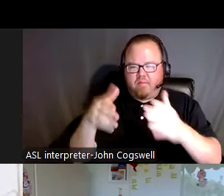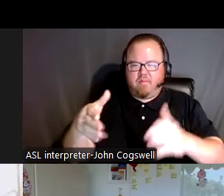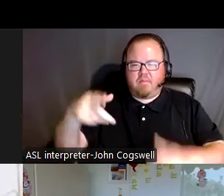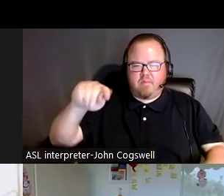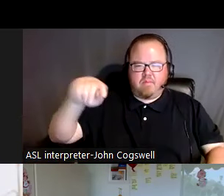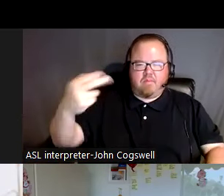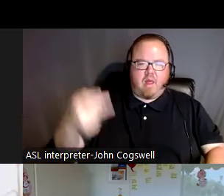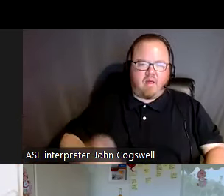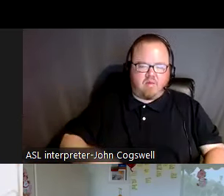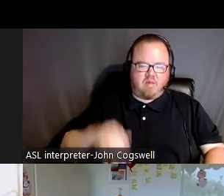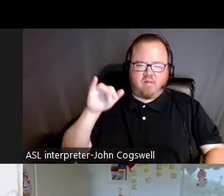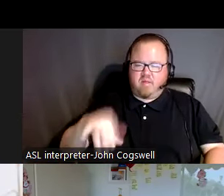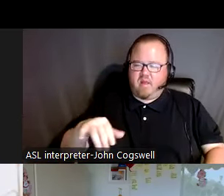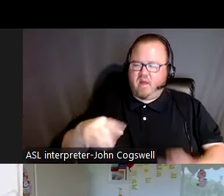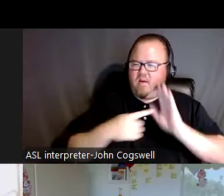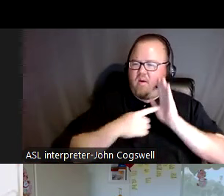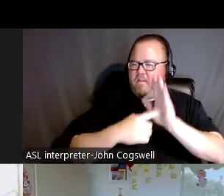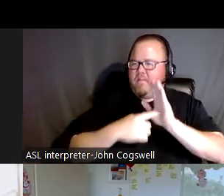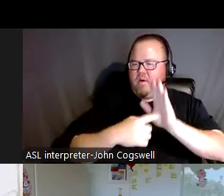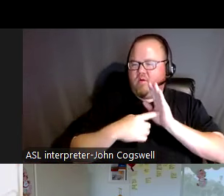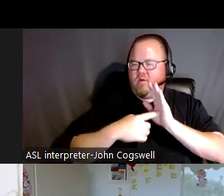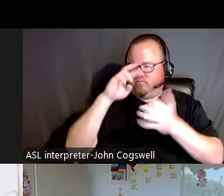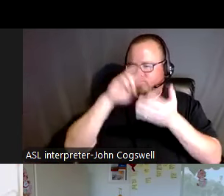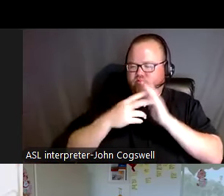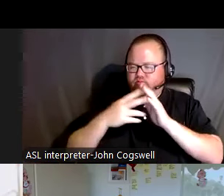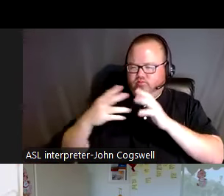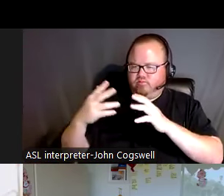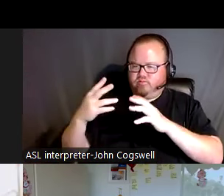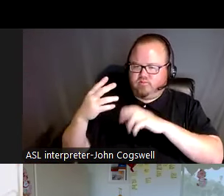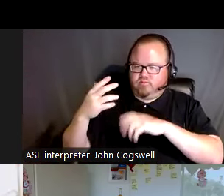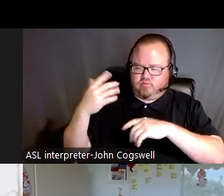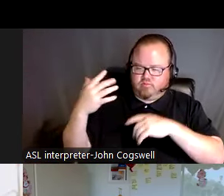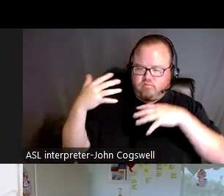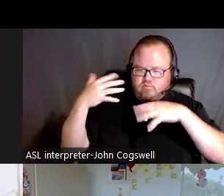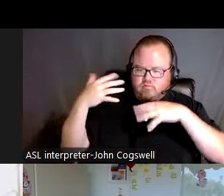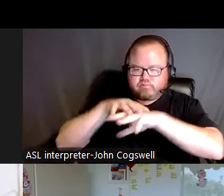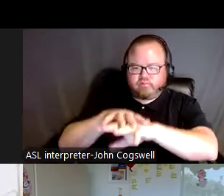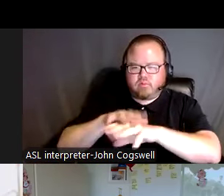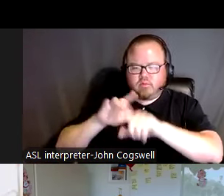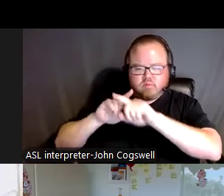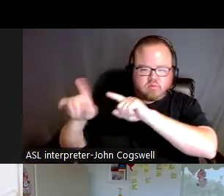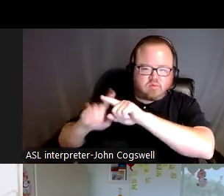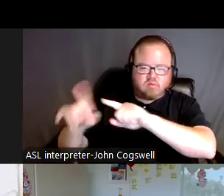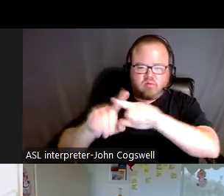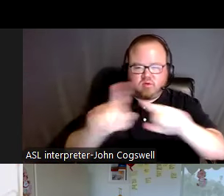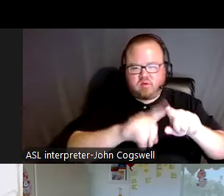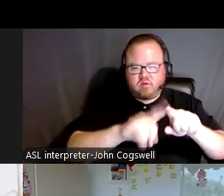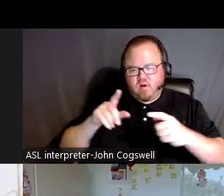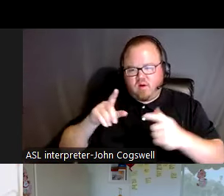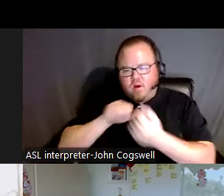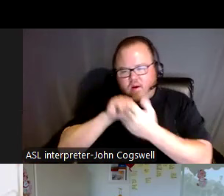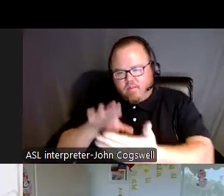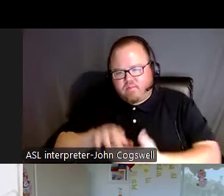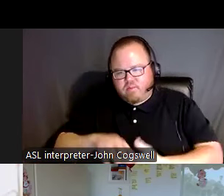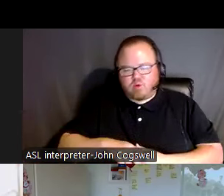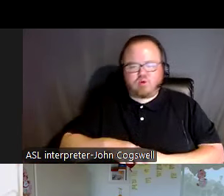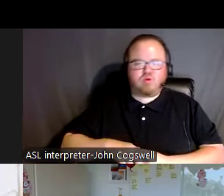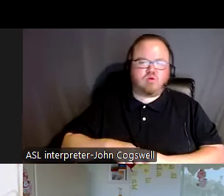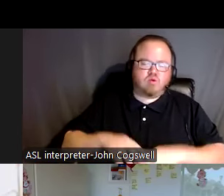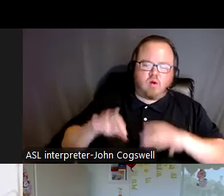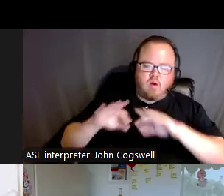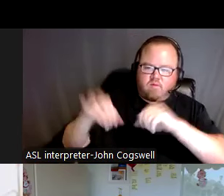is a model that intends to integrate multiple theoretical approaches and frameworks within